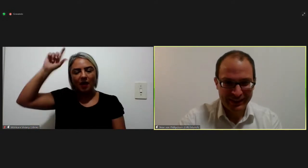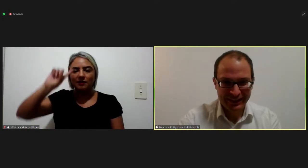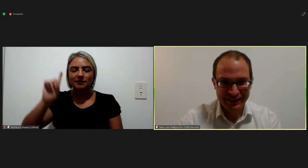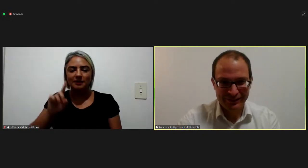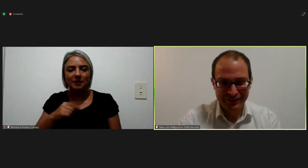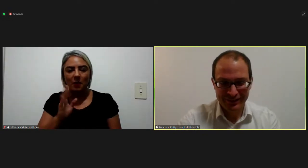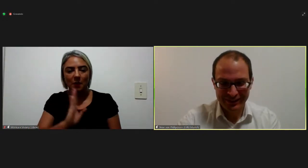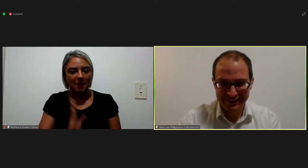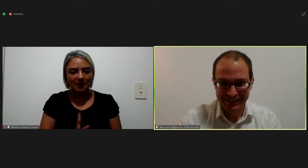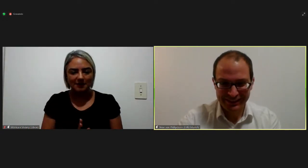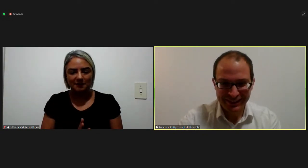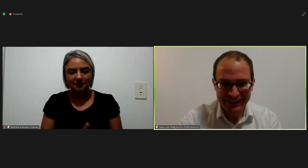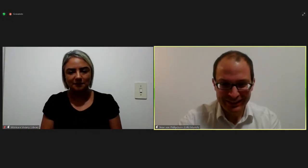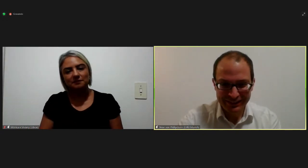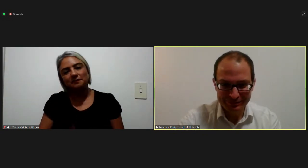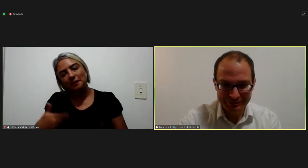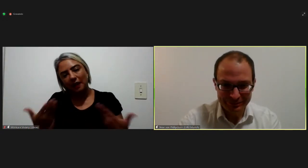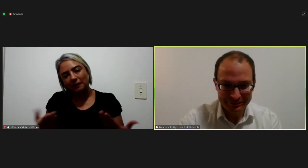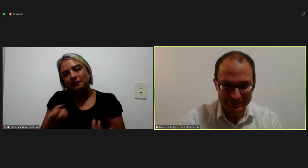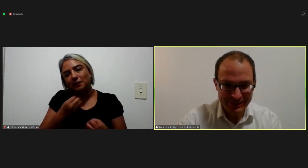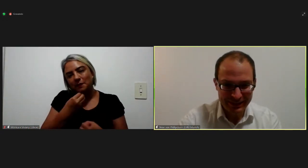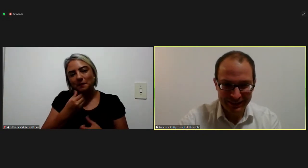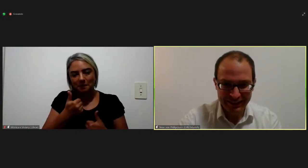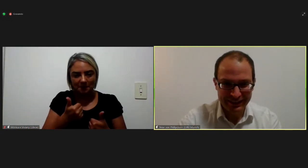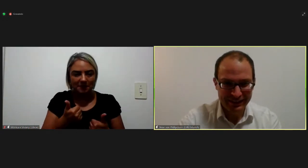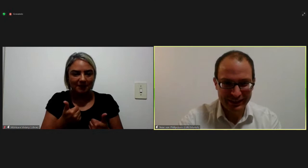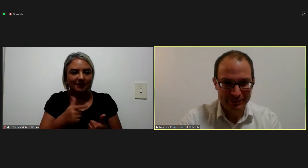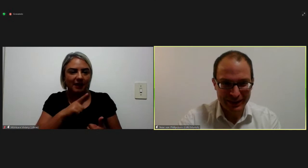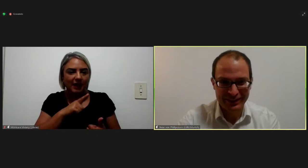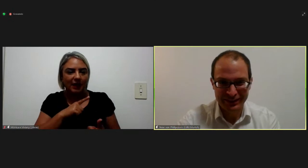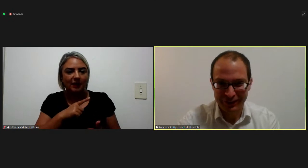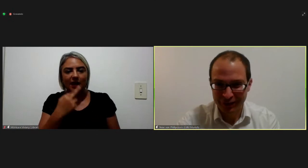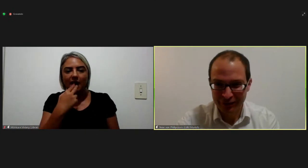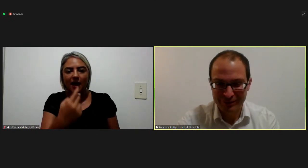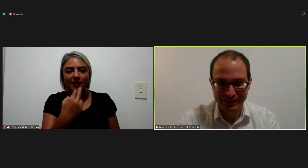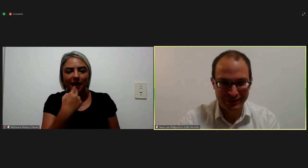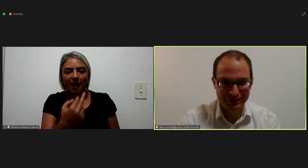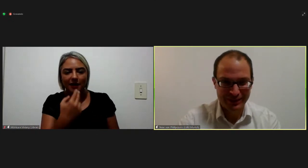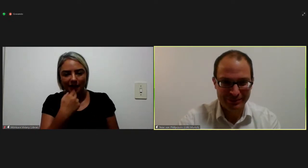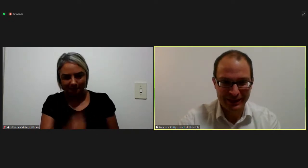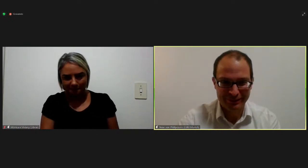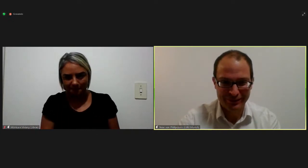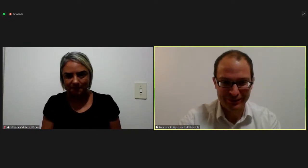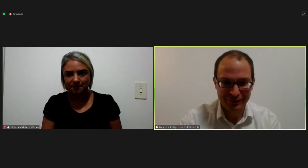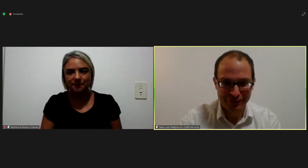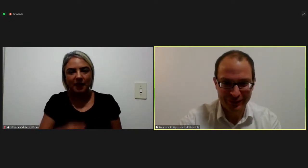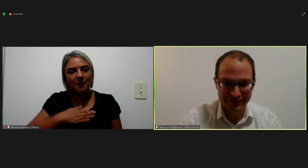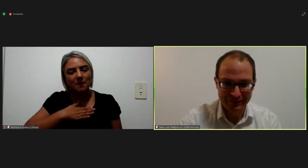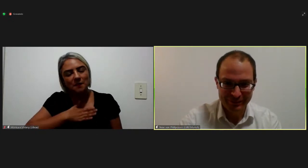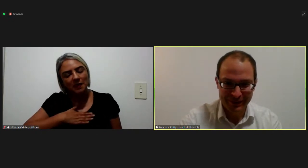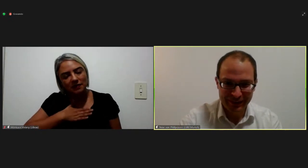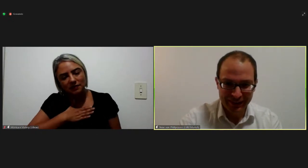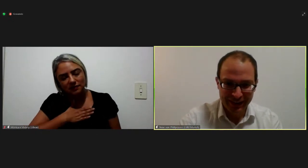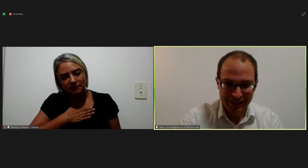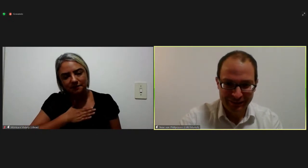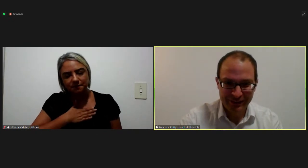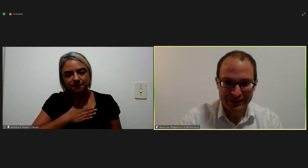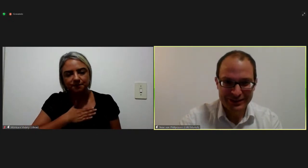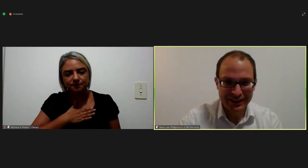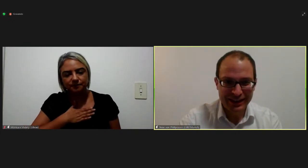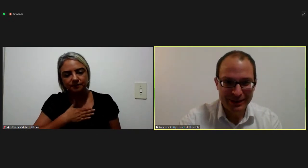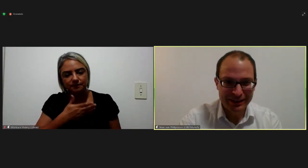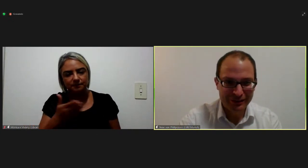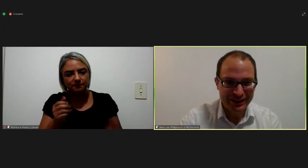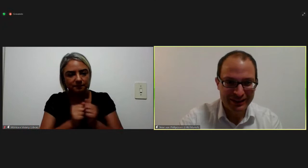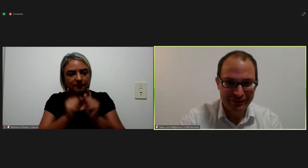that's why I have to stick to English. It's really a pleasure and an honor for me to be part of this conference. I will